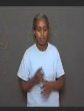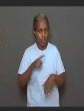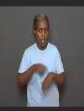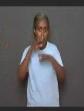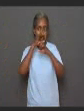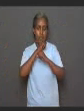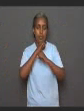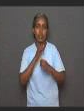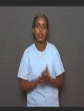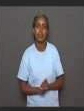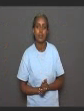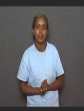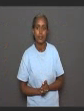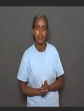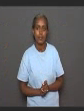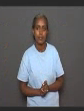Time's up.